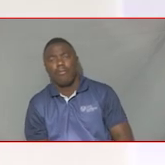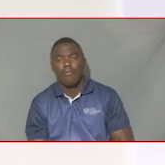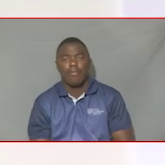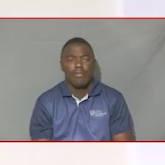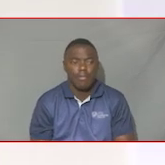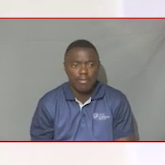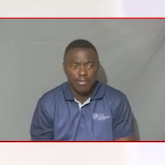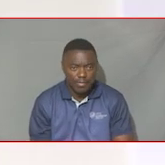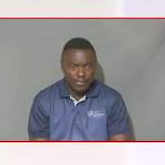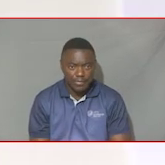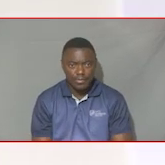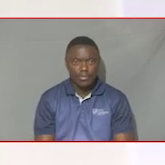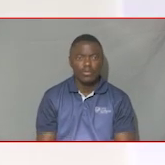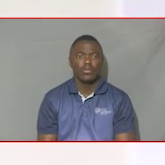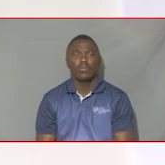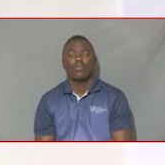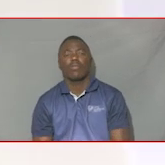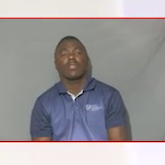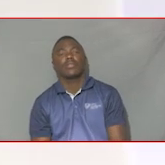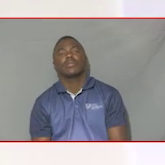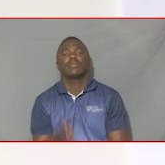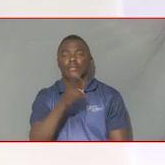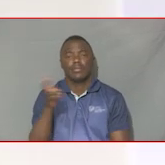Right, I'm going to redo it.